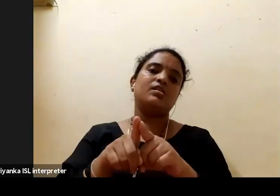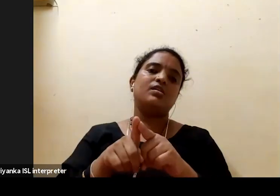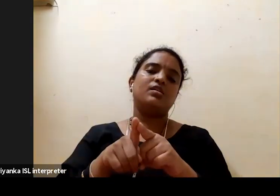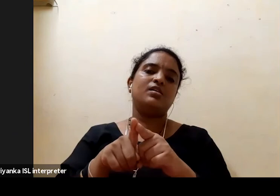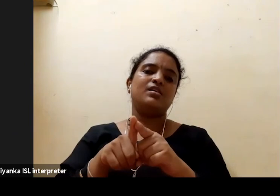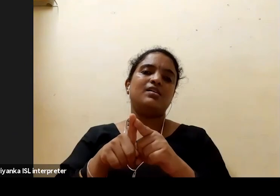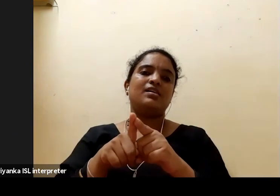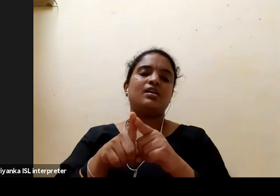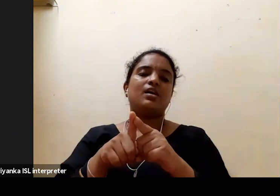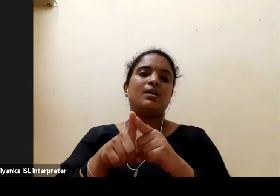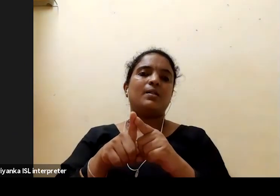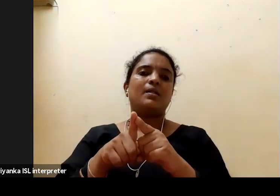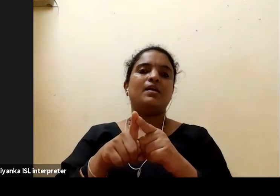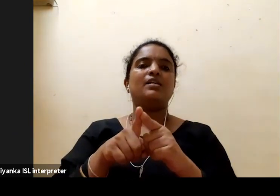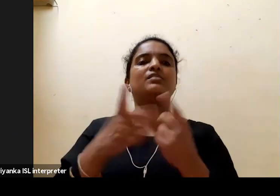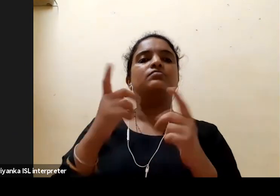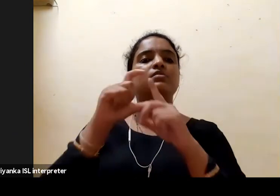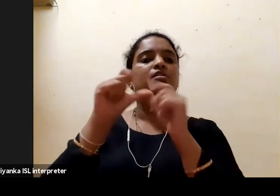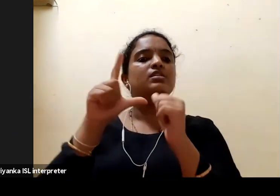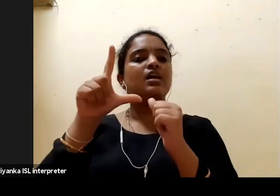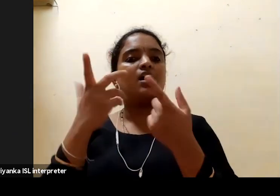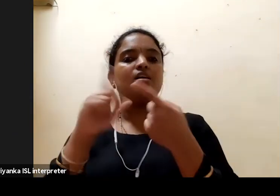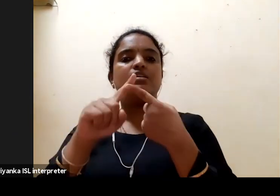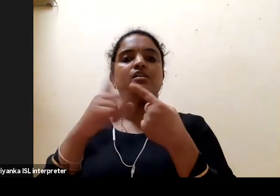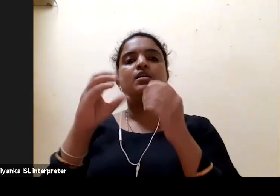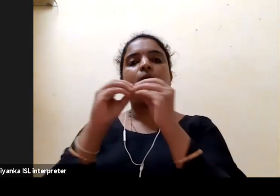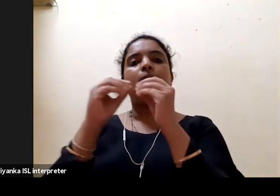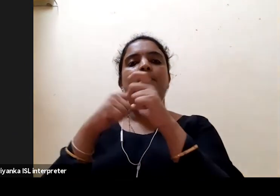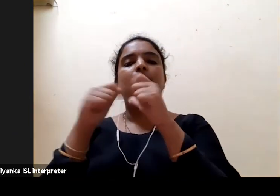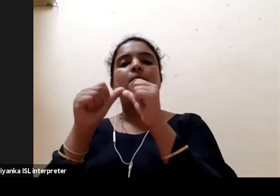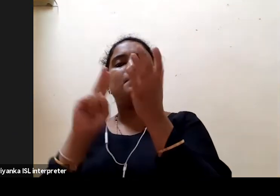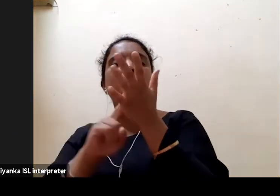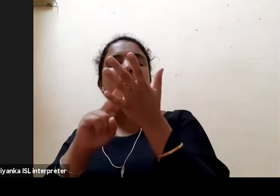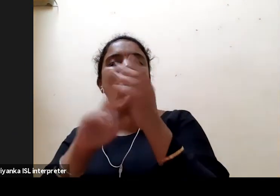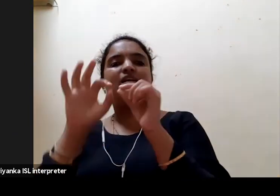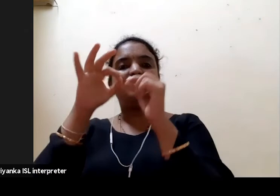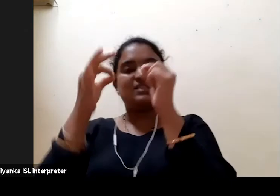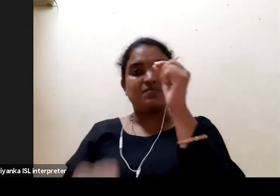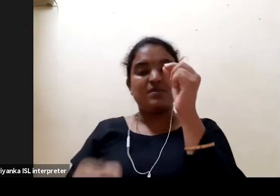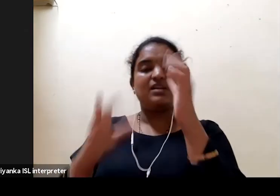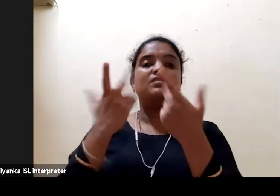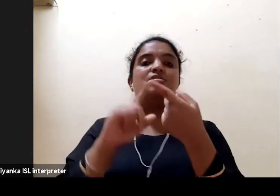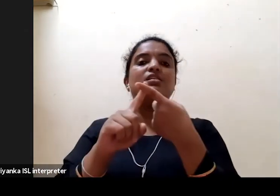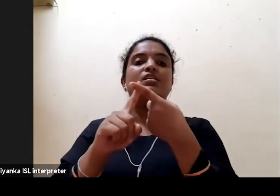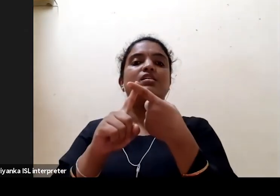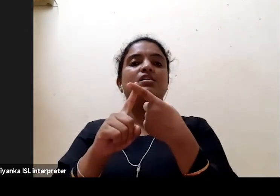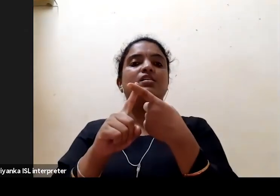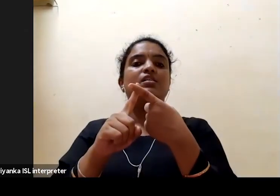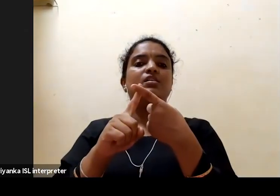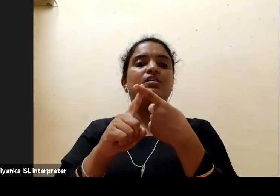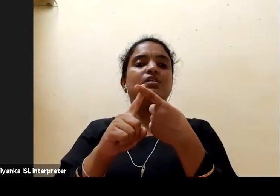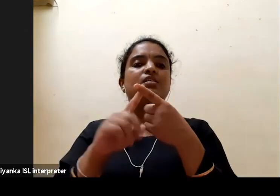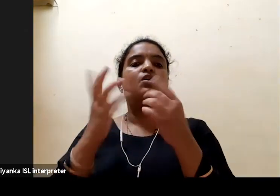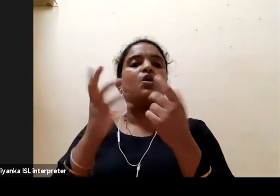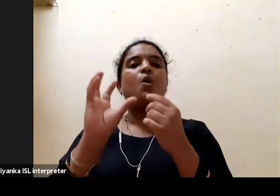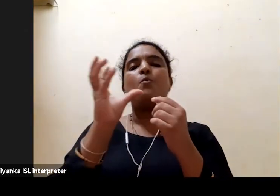Like typically things like dal, beans, then certain pesky things like shelling